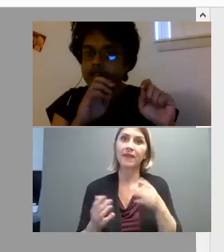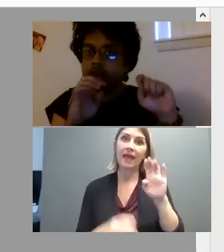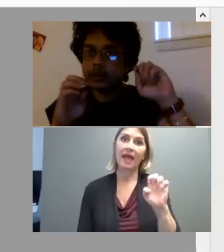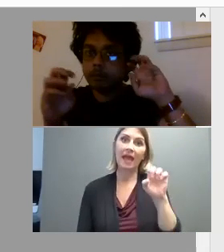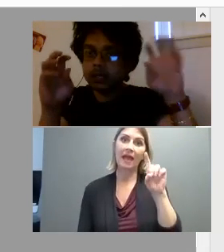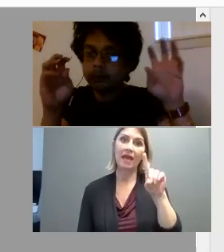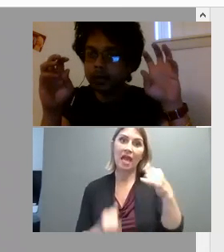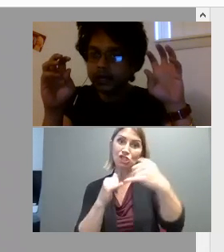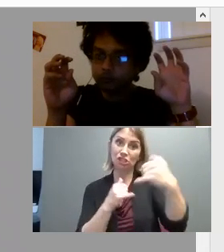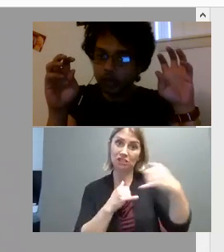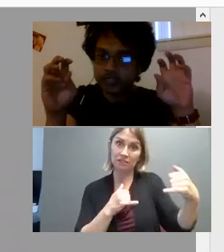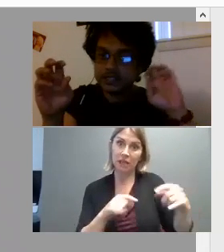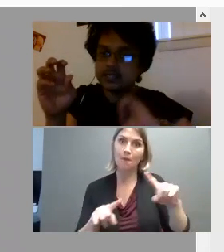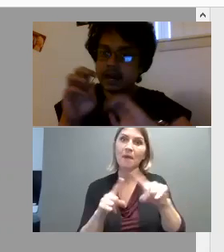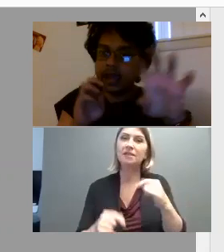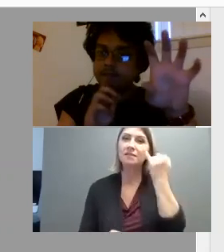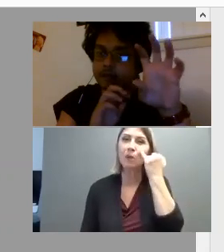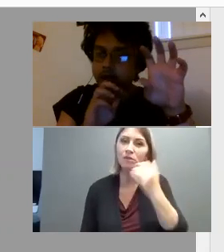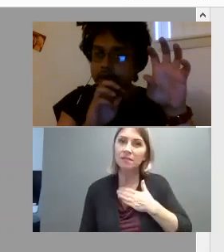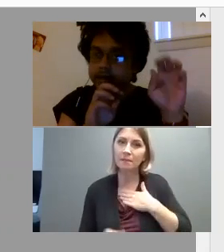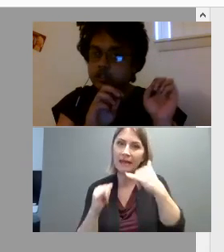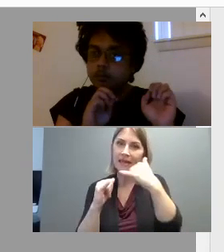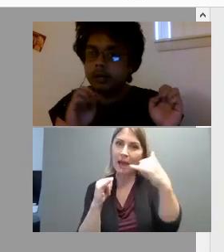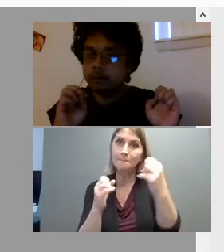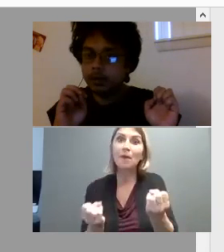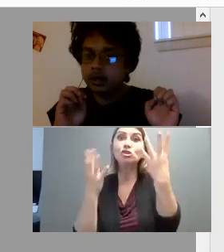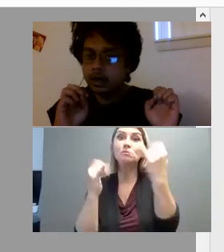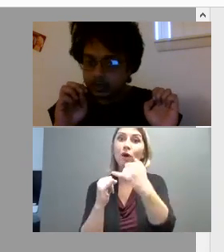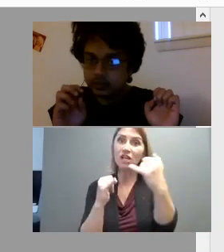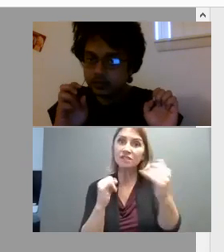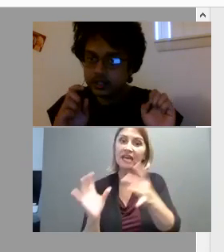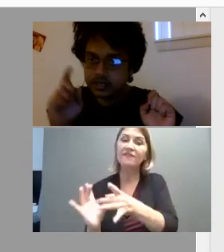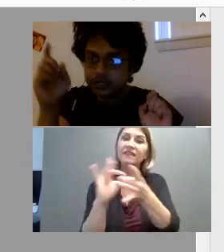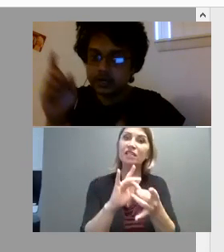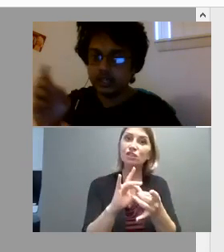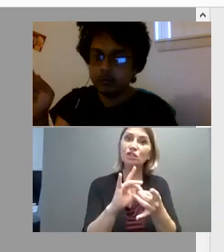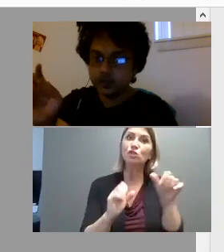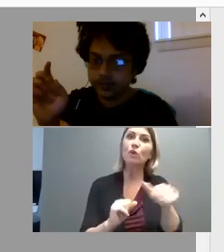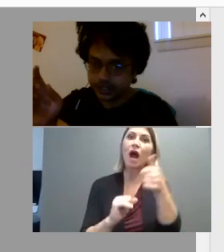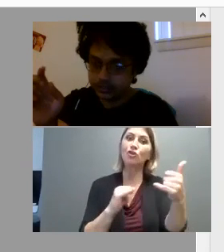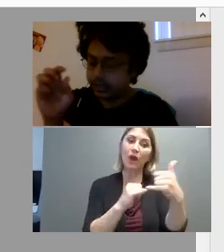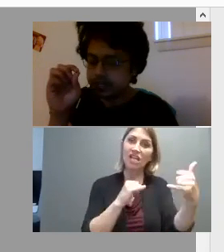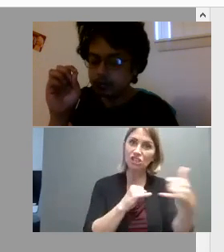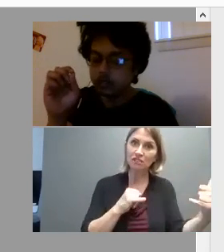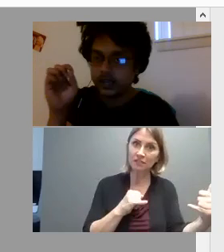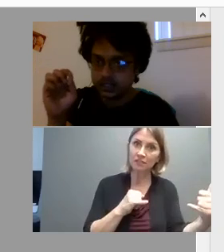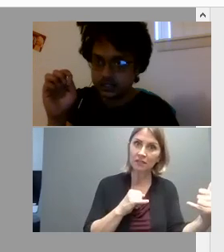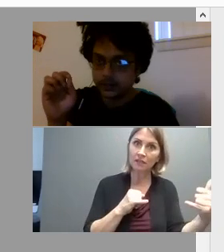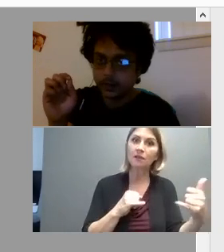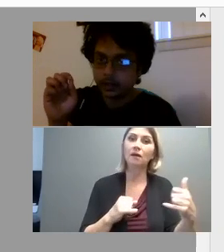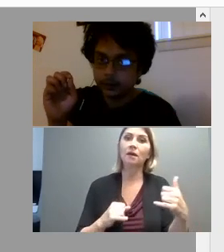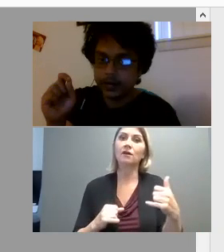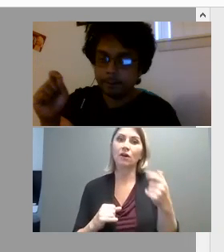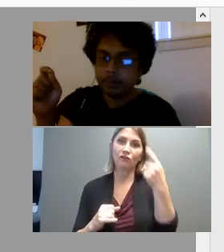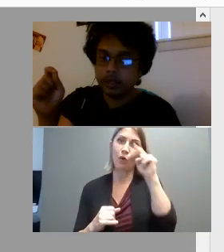But imagine that multiple vertices can have links to multiple other vertices in terms of tree, in terms of